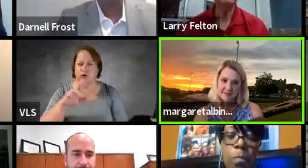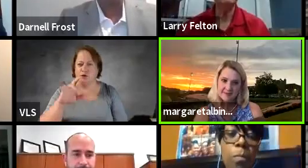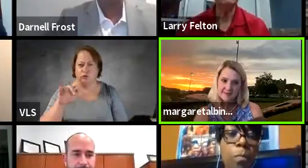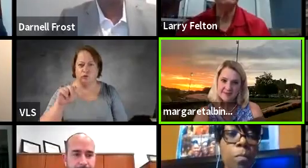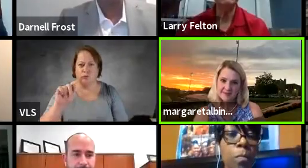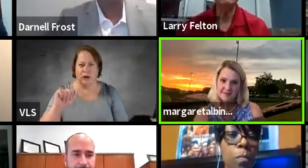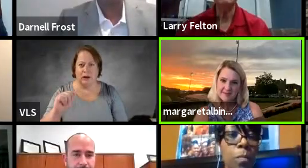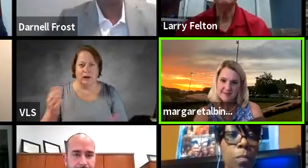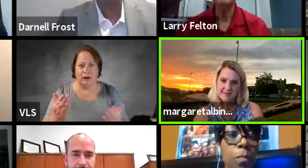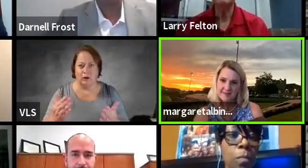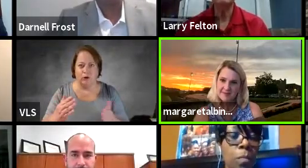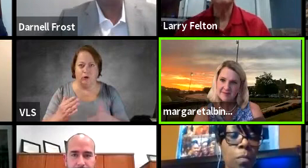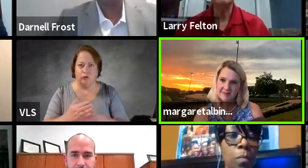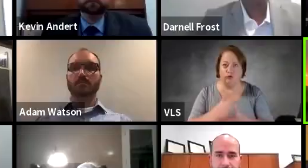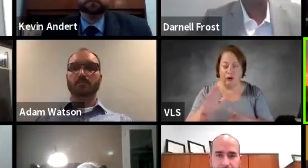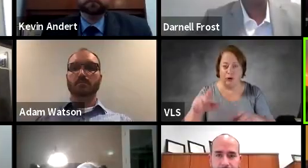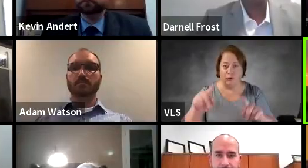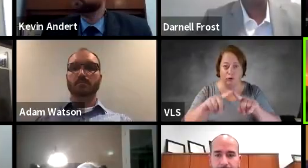to share her screen?